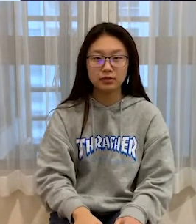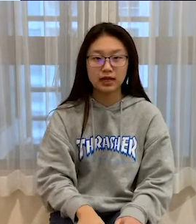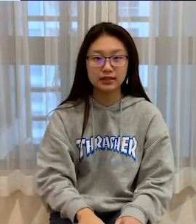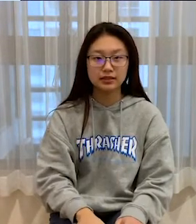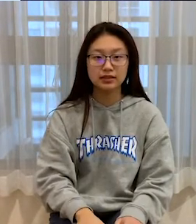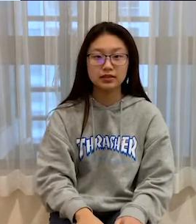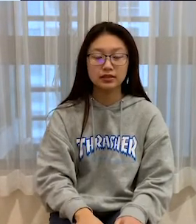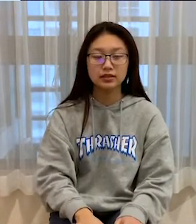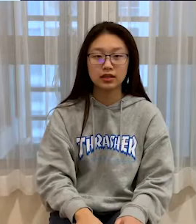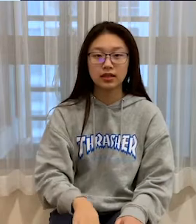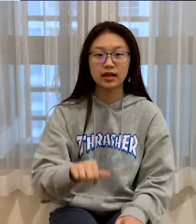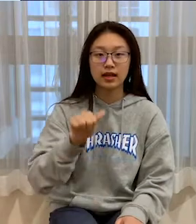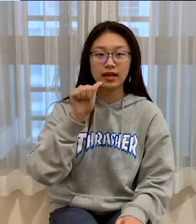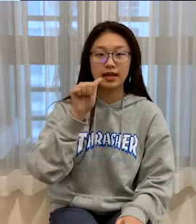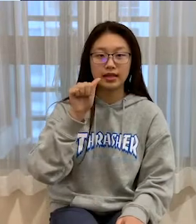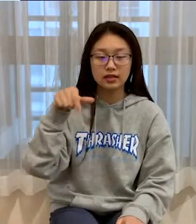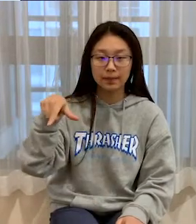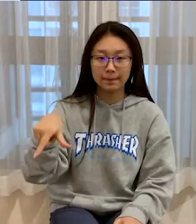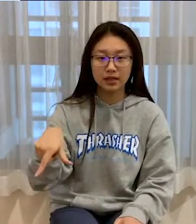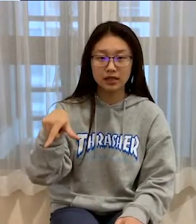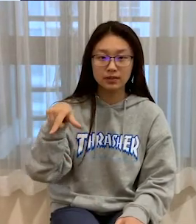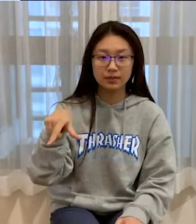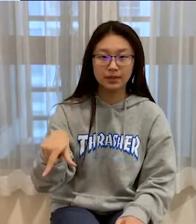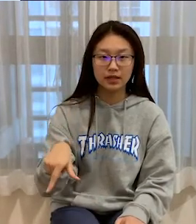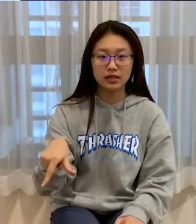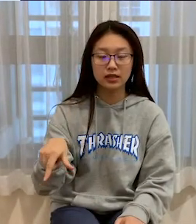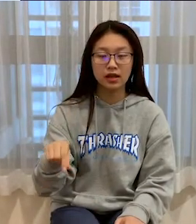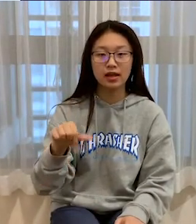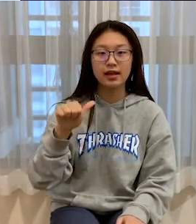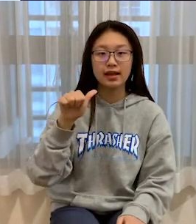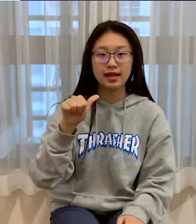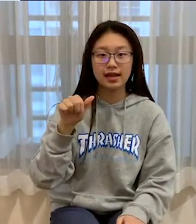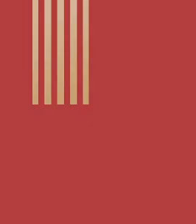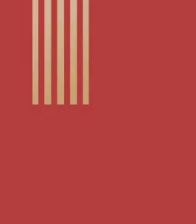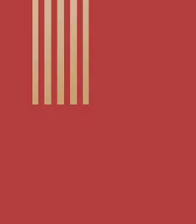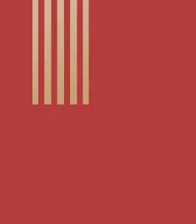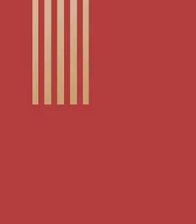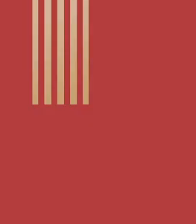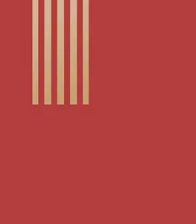think highly of someone, you believe in their abilities, etc.